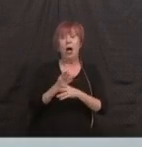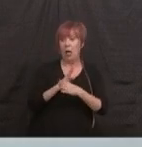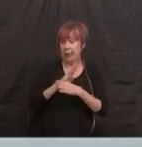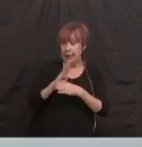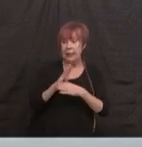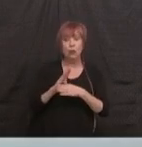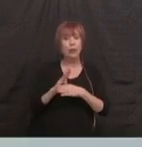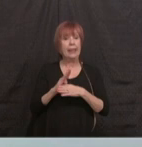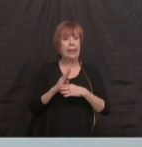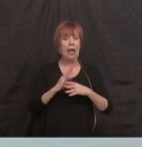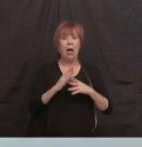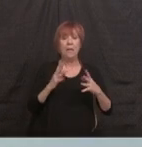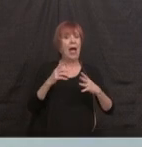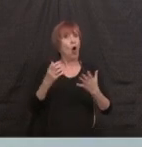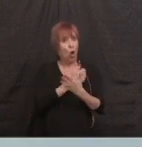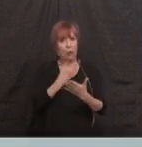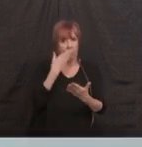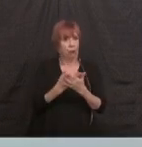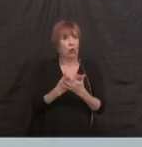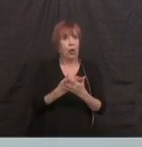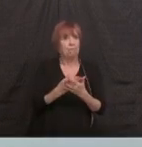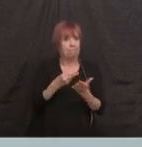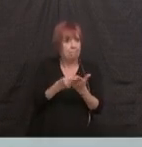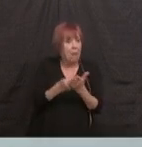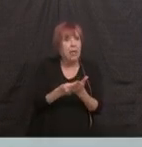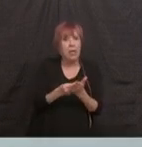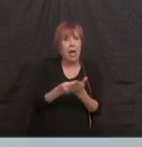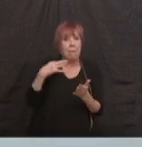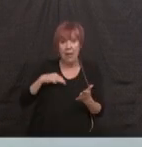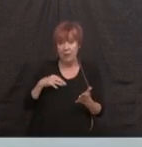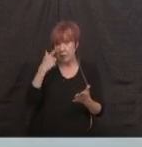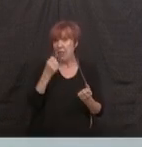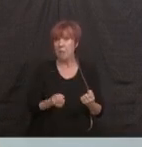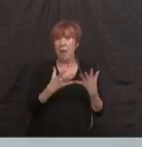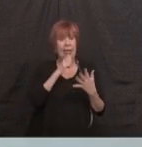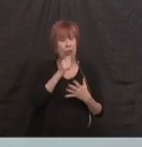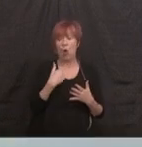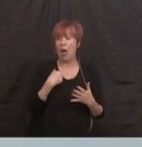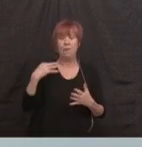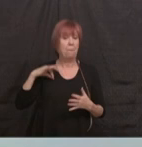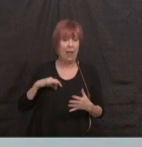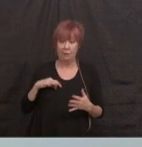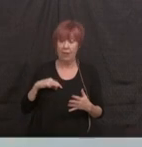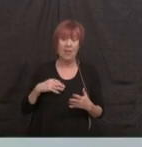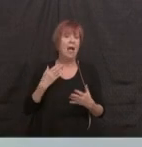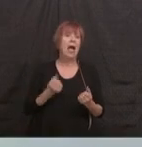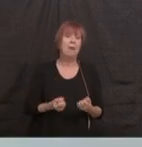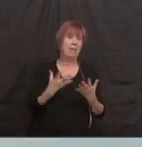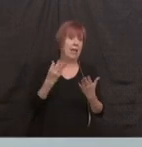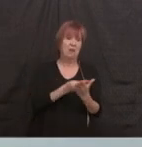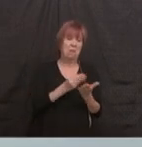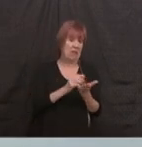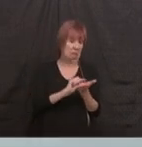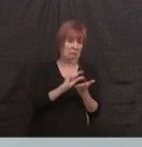and decent benefits, because many of them don't yet. And so the government has a big role to play, you